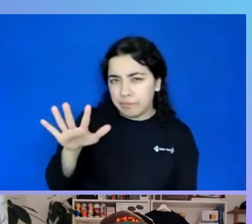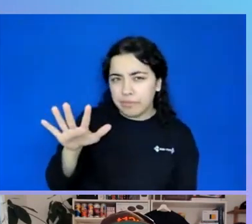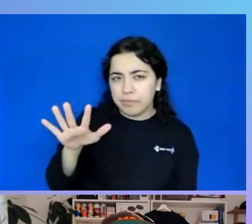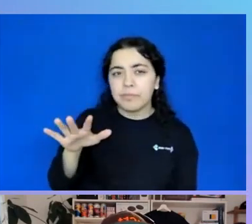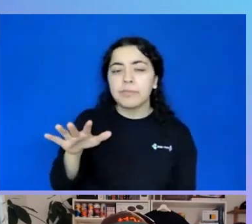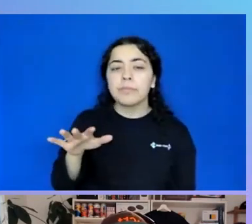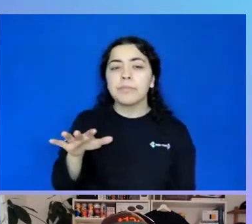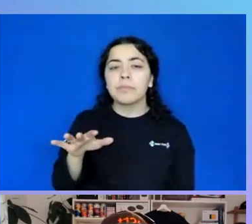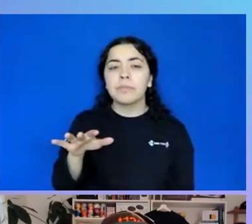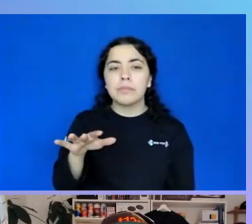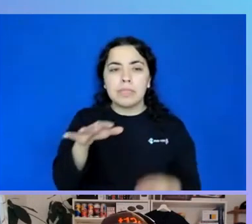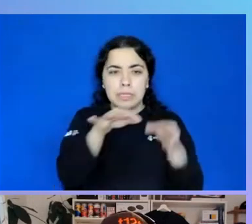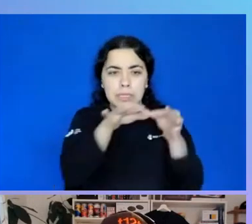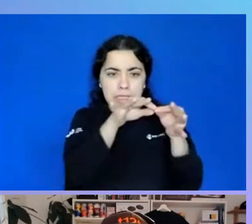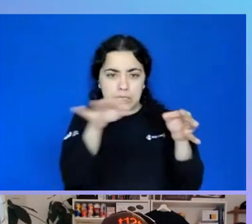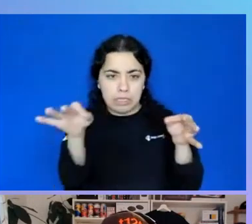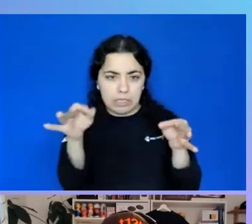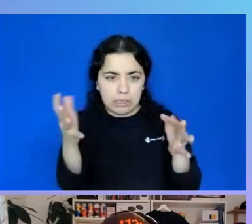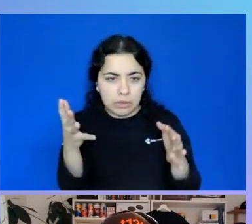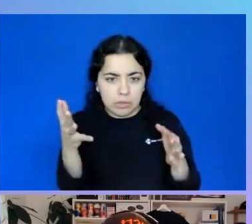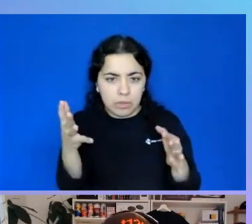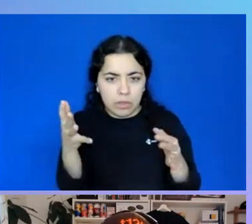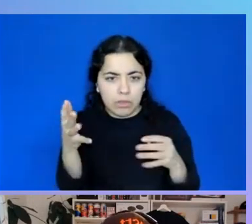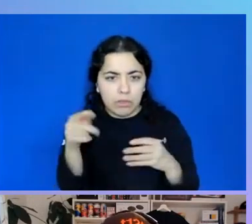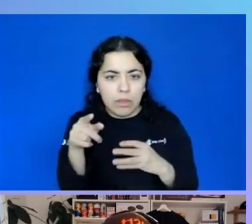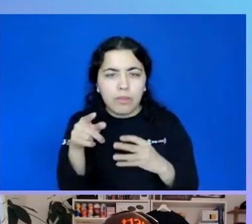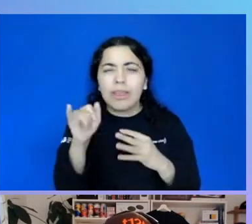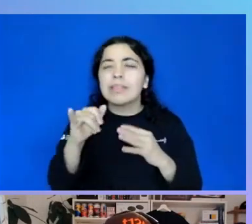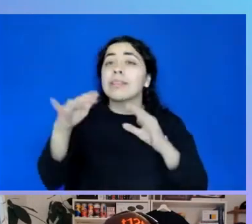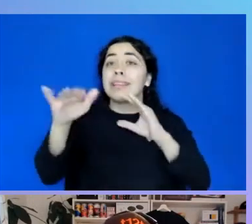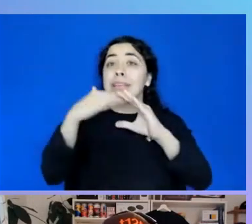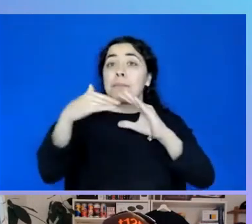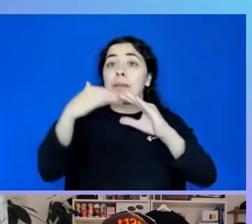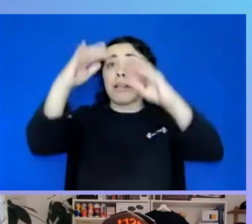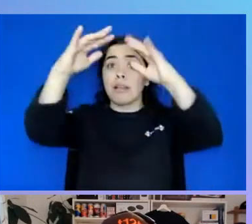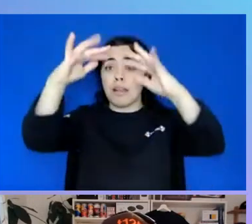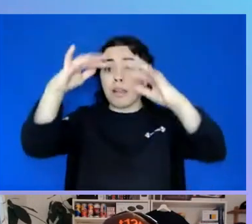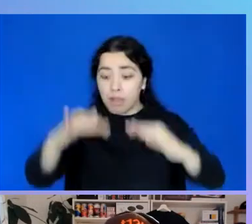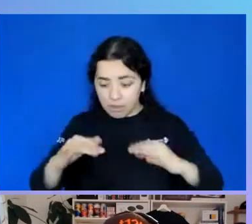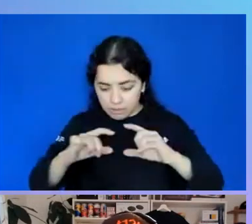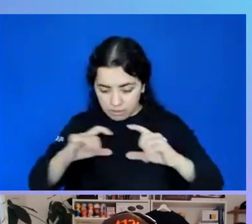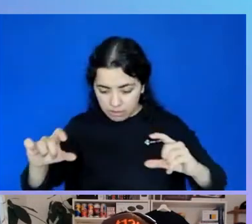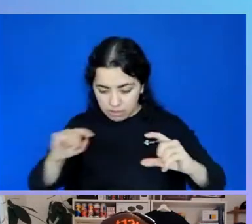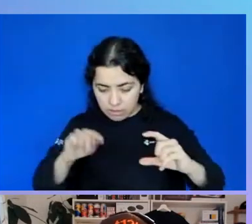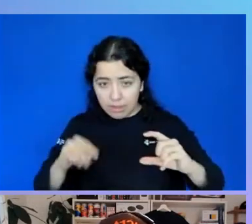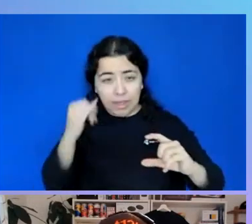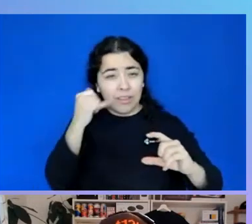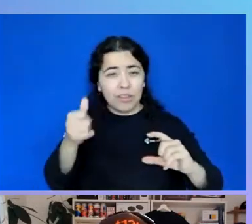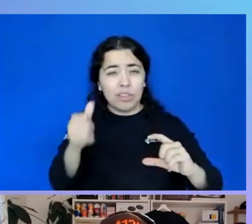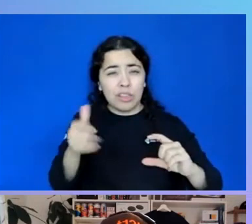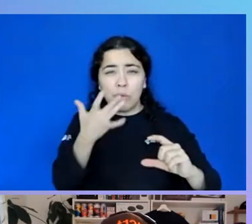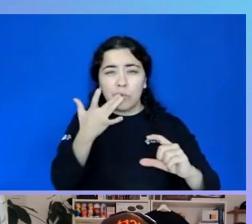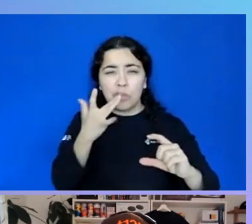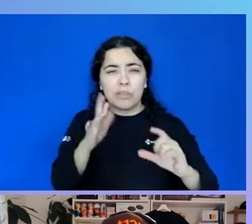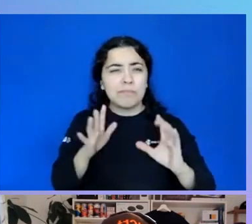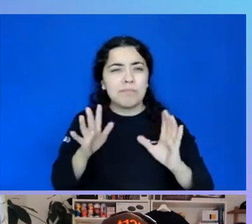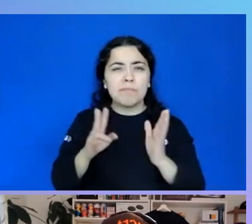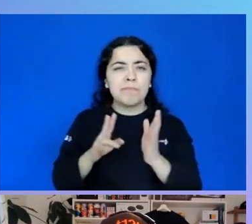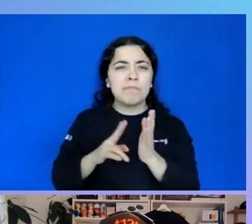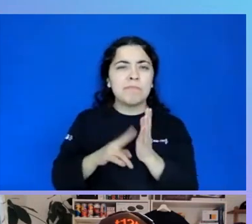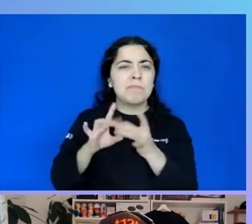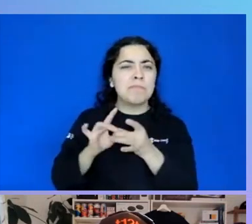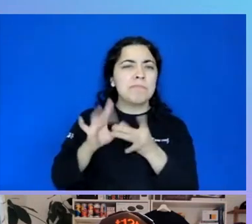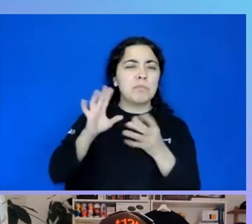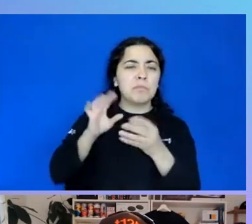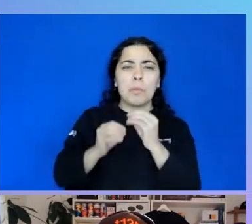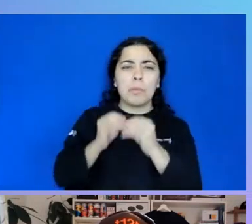says this is the footer of the email, by the way. And it says to opt out of these emails,